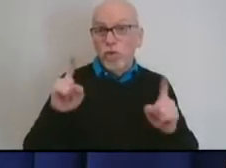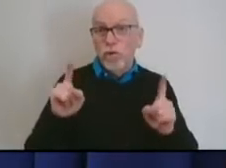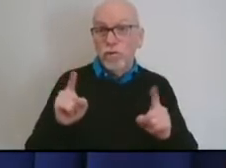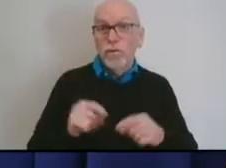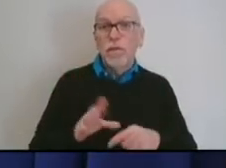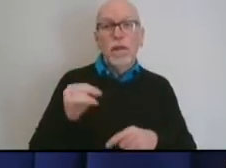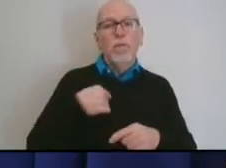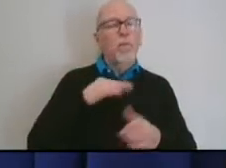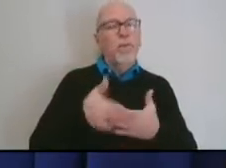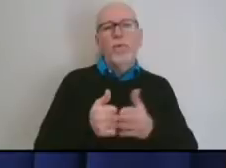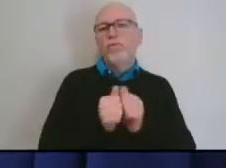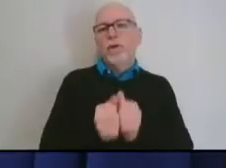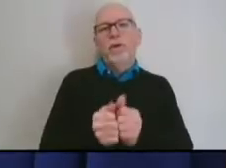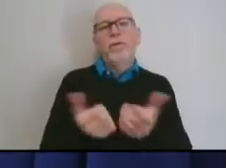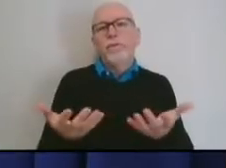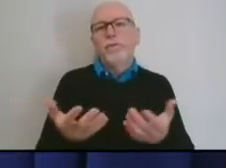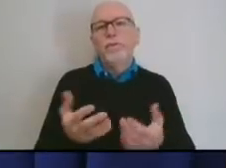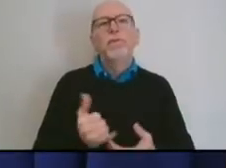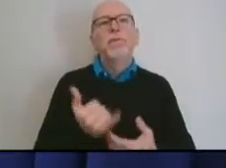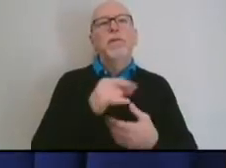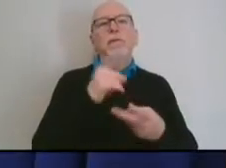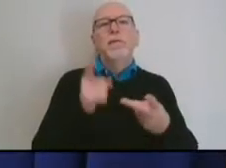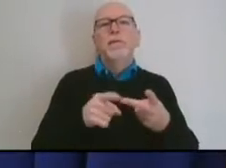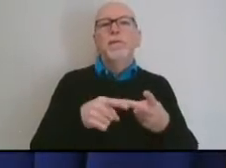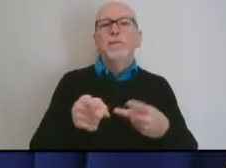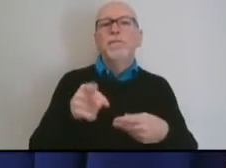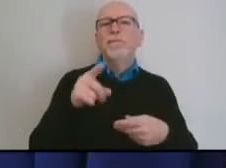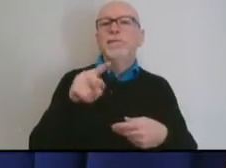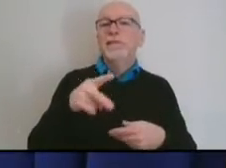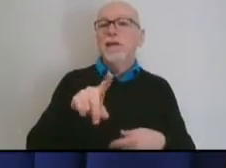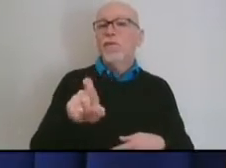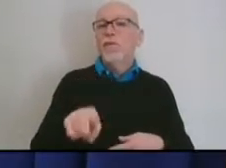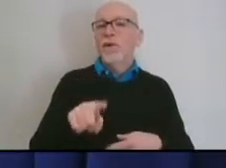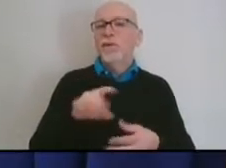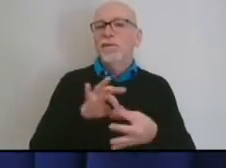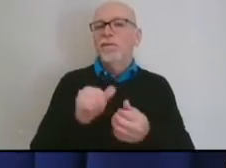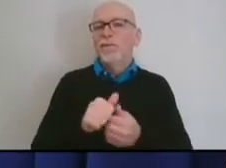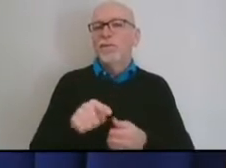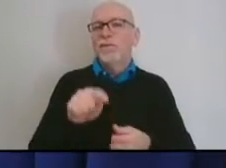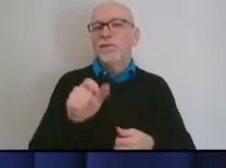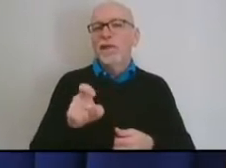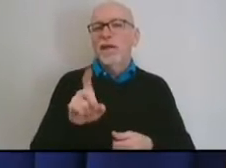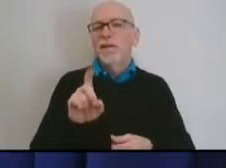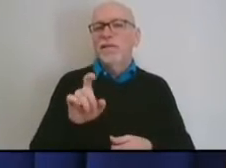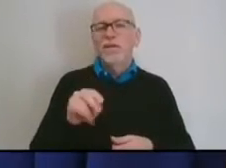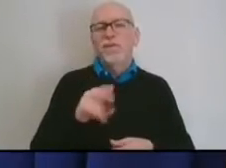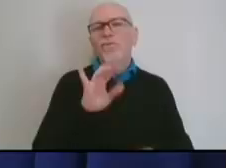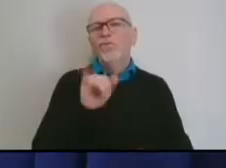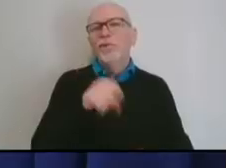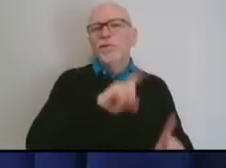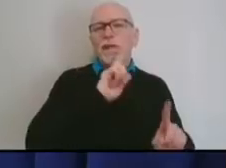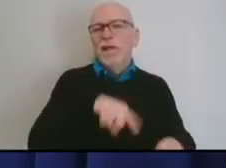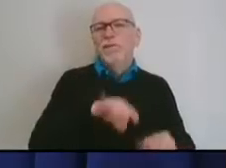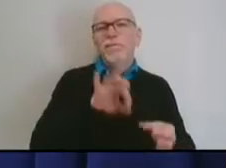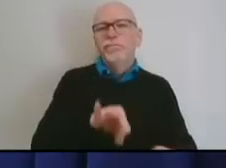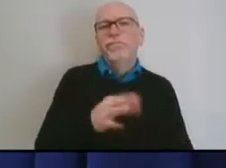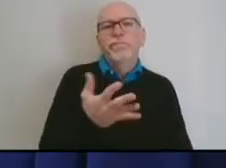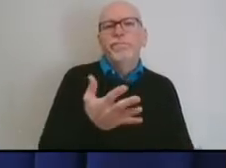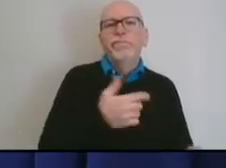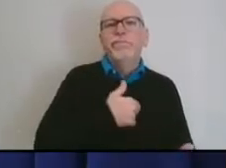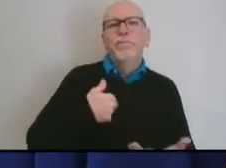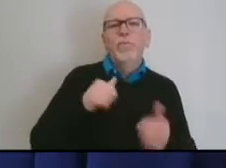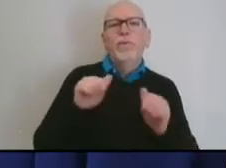all in this together. In terms of your second question, I mean, Chris just nailed it, and we'll obviously be able